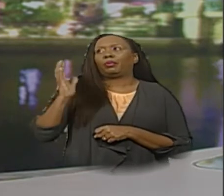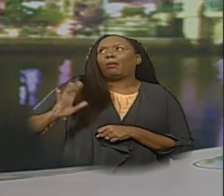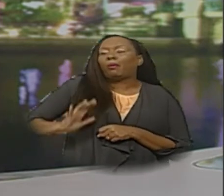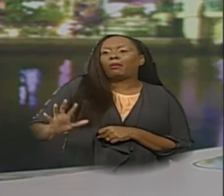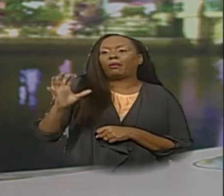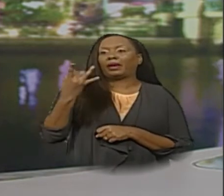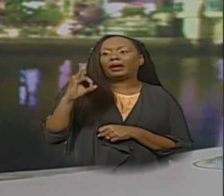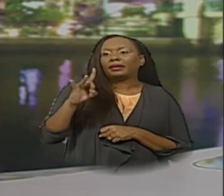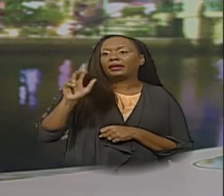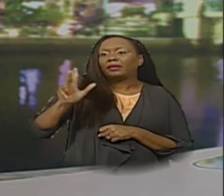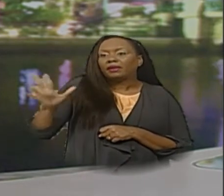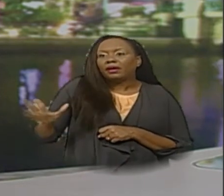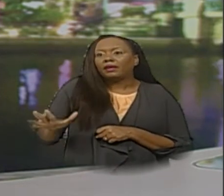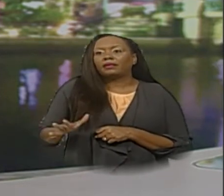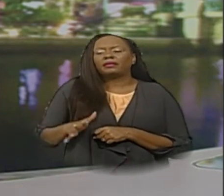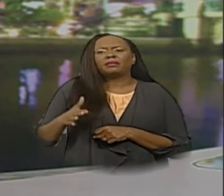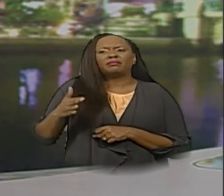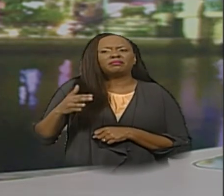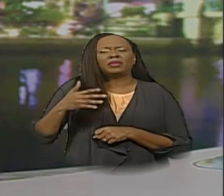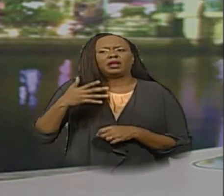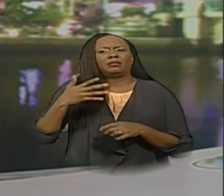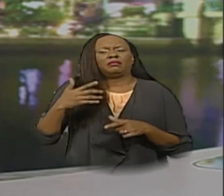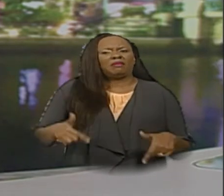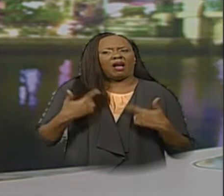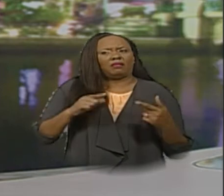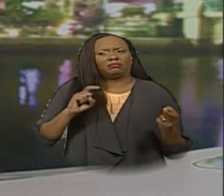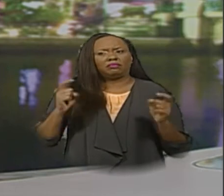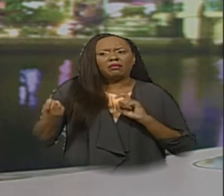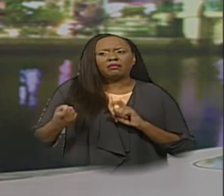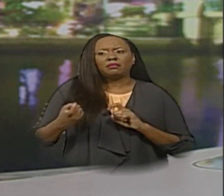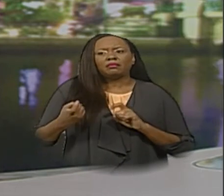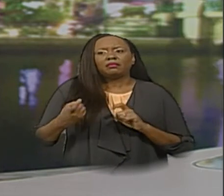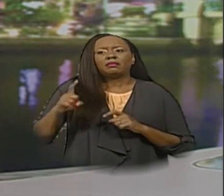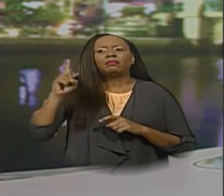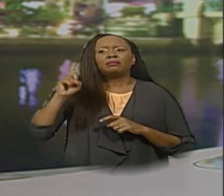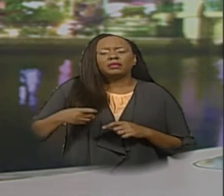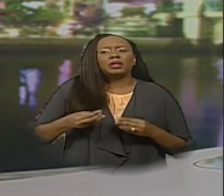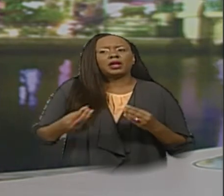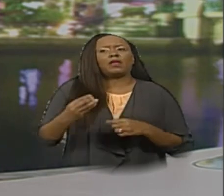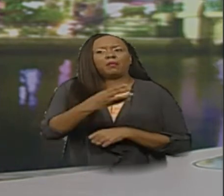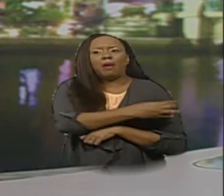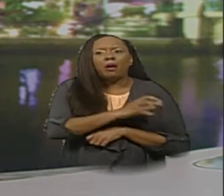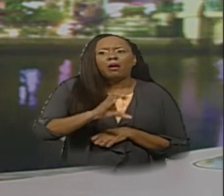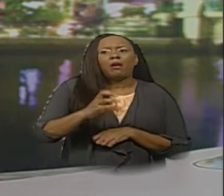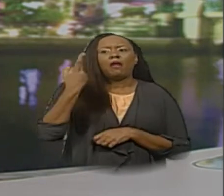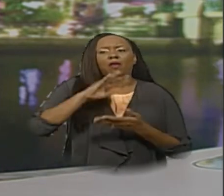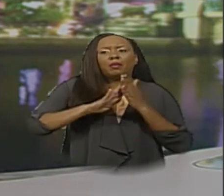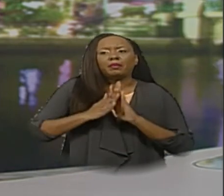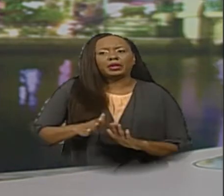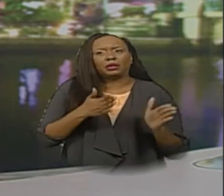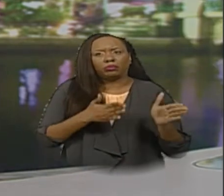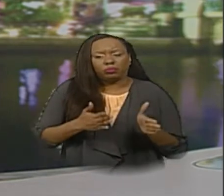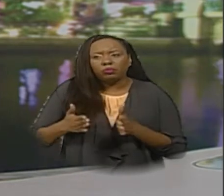in 1835. She supports increased statutory powers being granted to the force to ensure peace and public order.